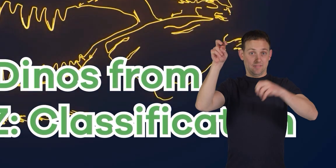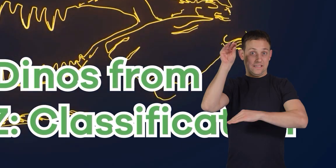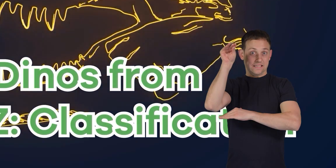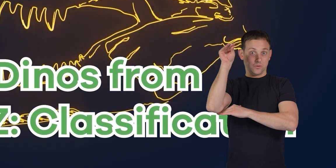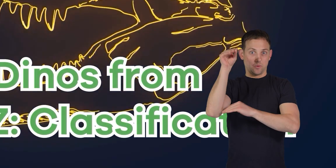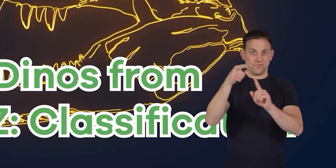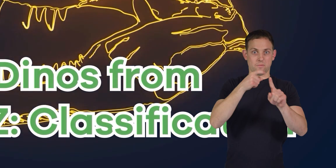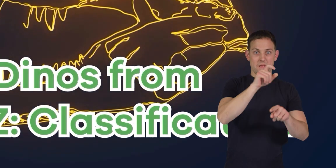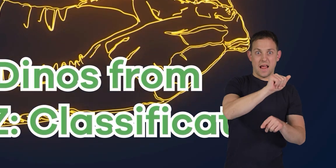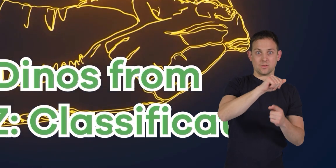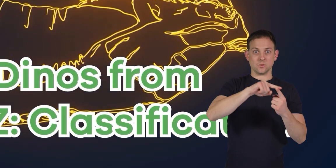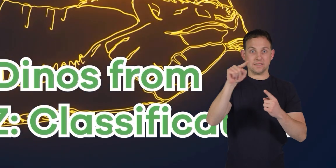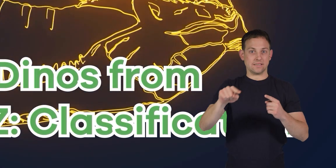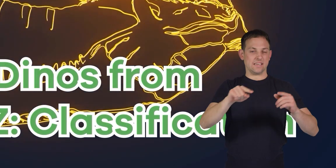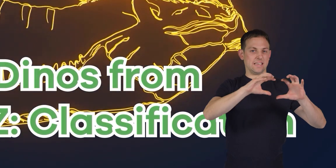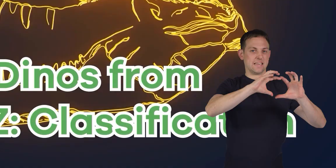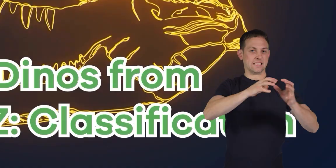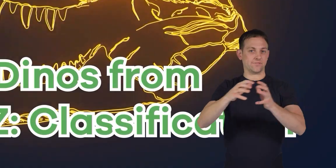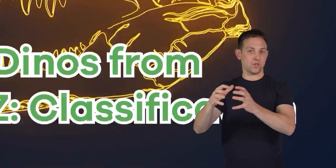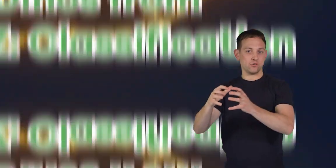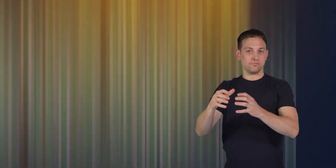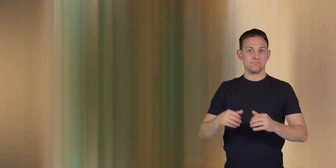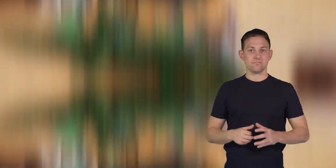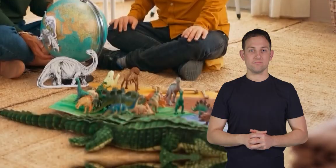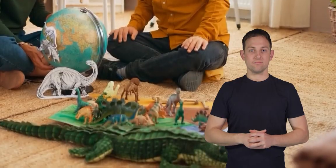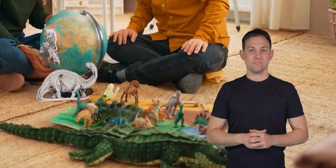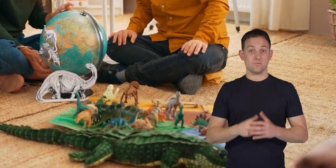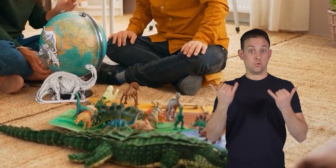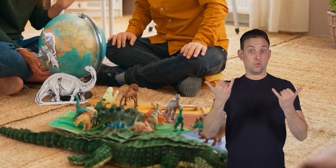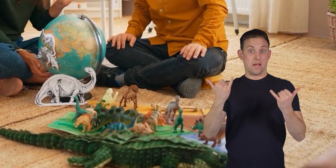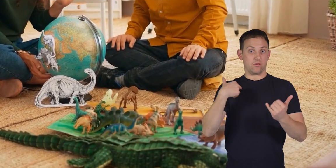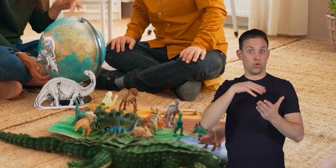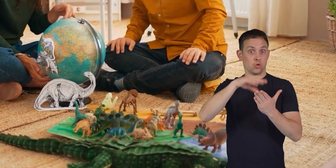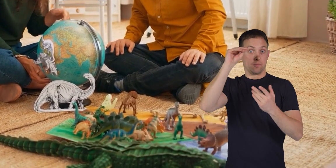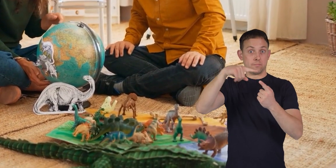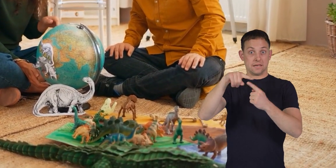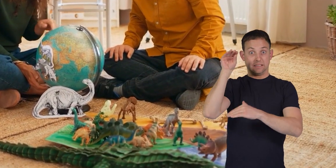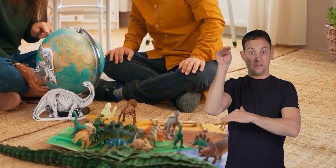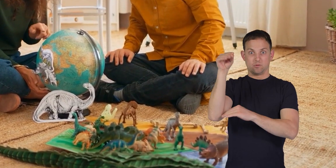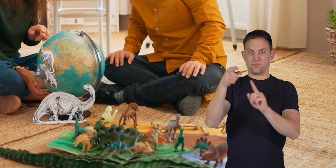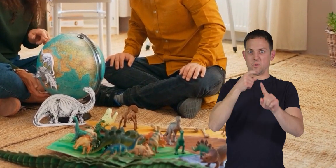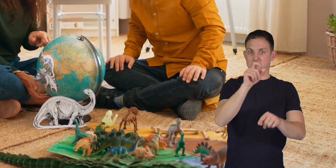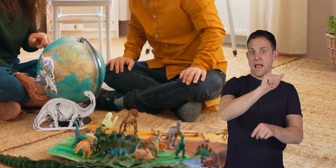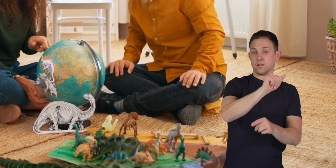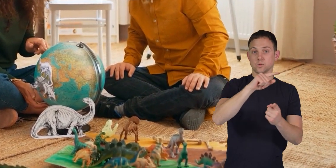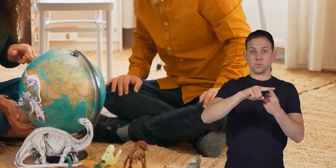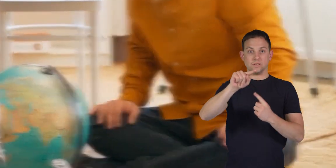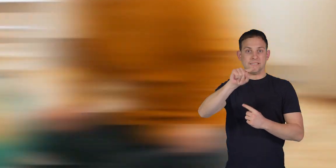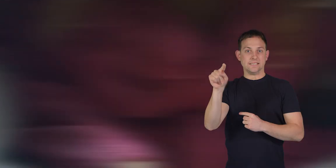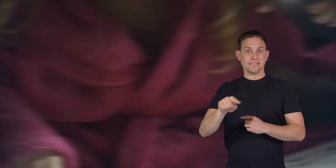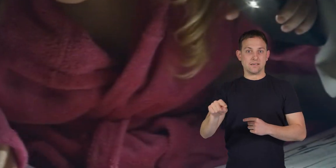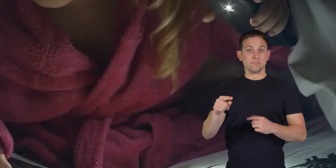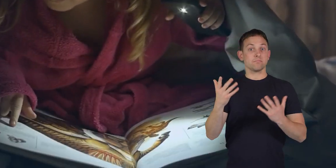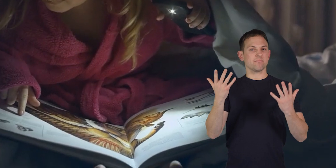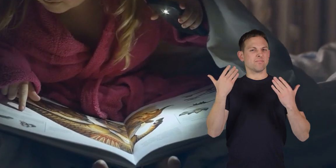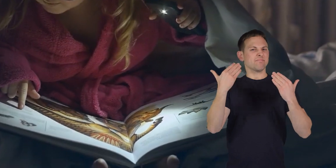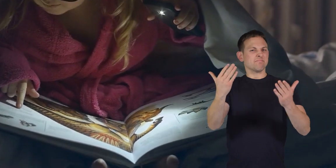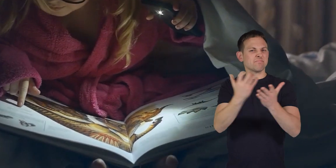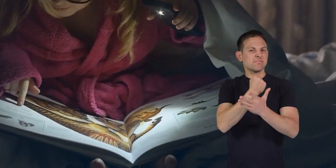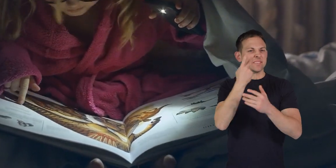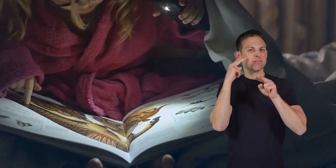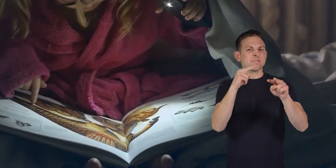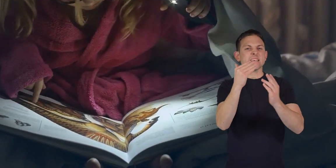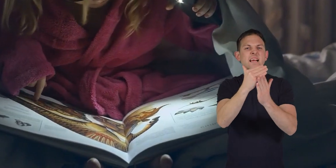Dinos from A to Z. Classification. We are learning about dinos from A to Z. Let's see